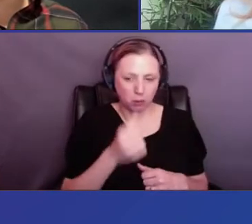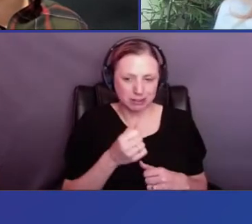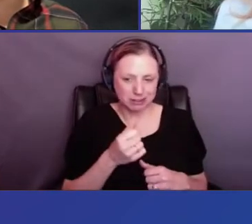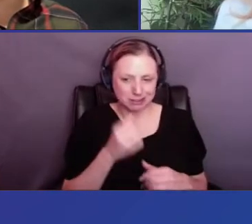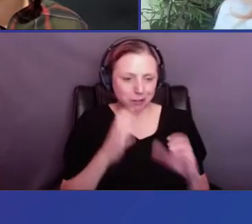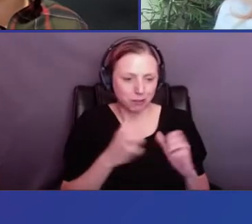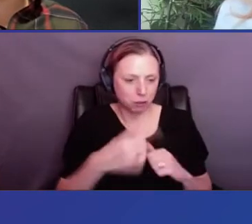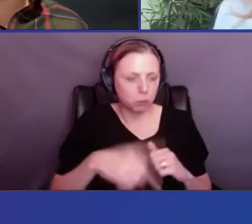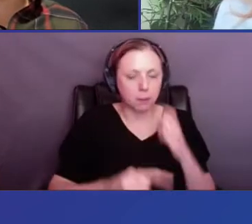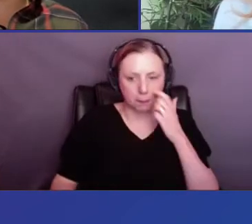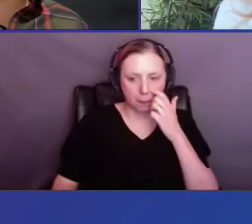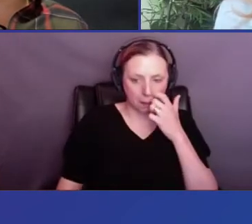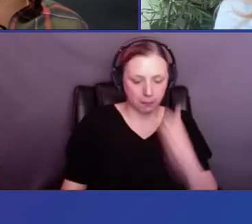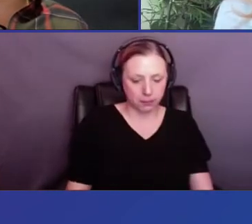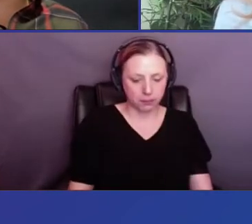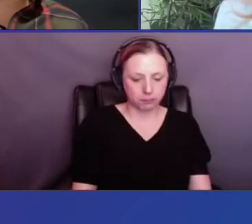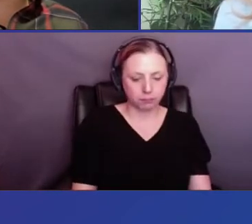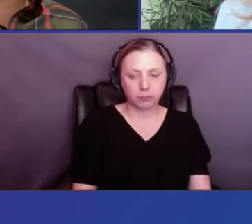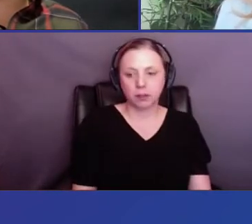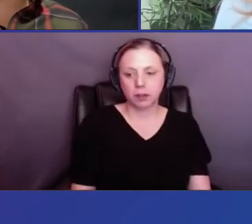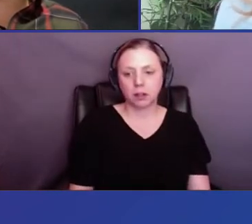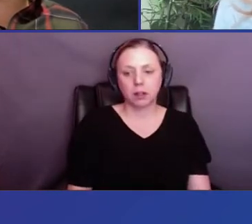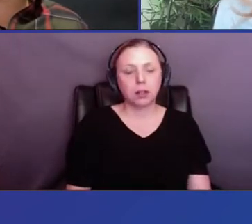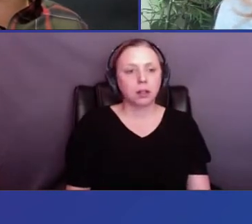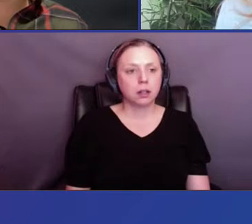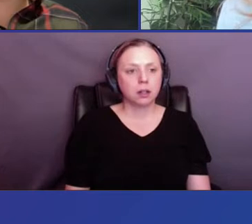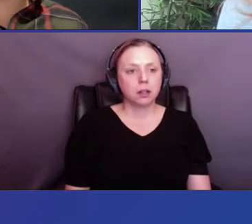So I'm going to now move us into